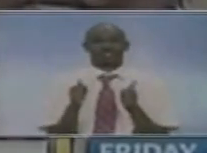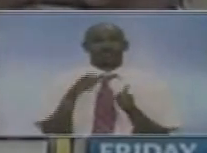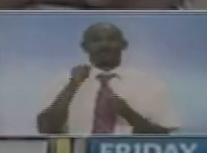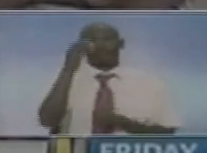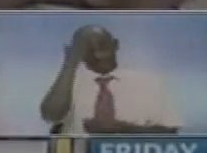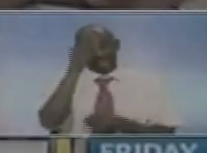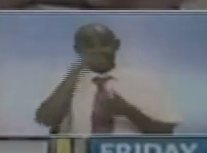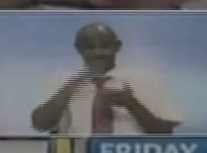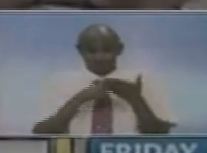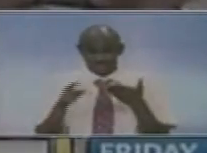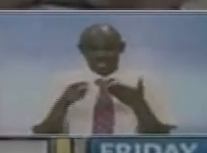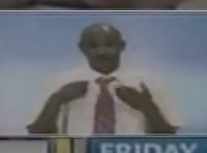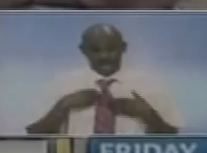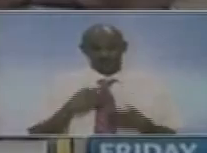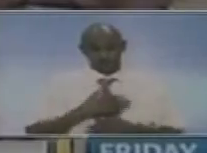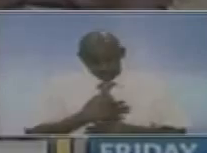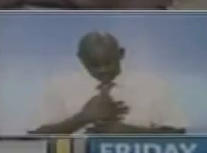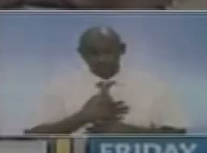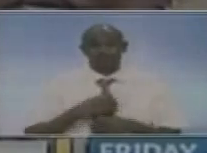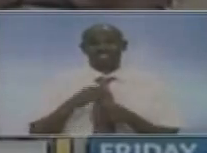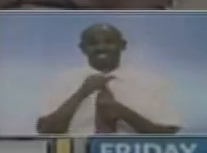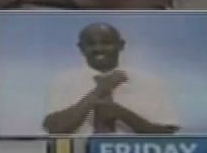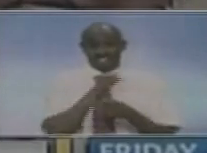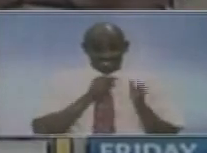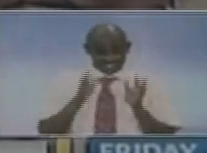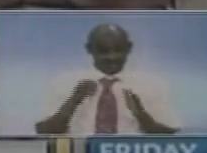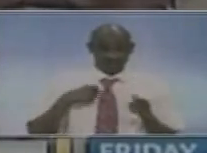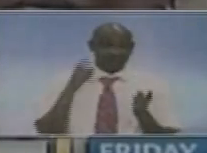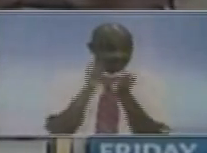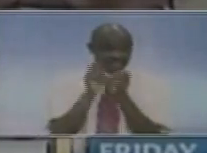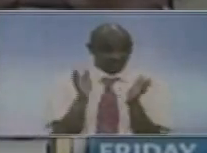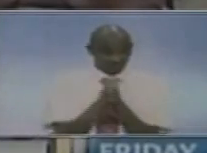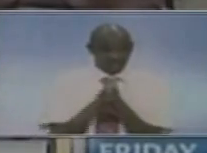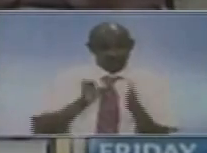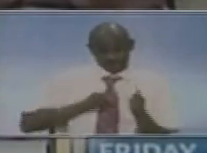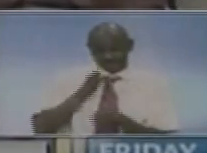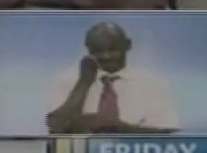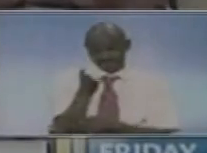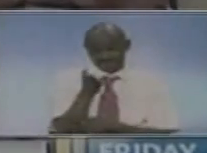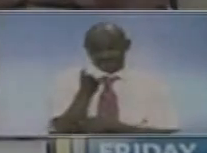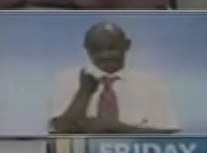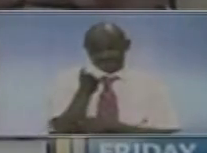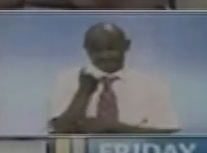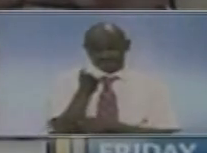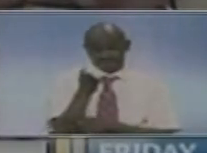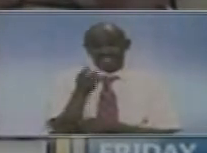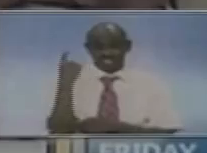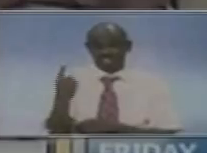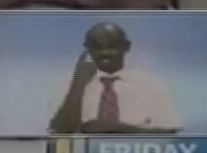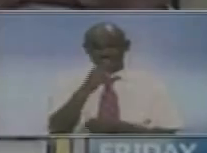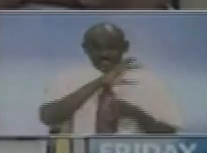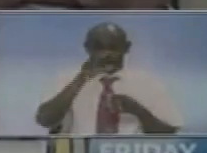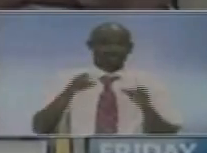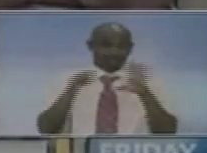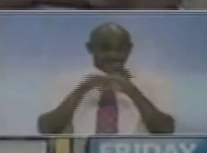week, the Honorable Senator will be meeting some women elites, and each of the county members have